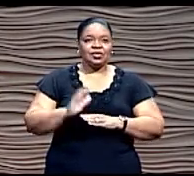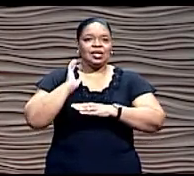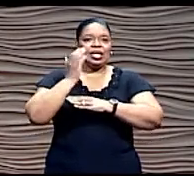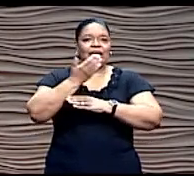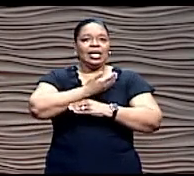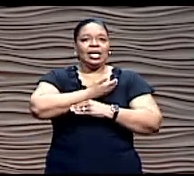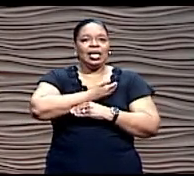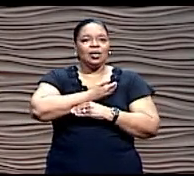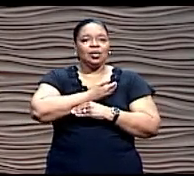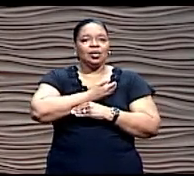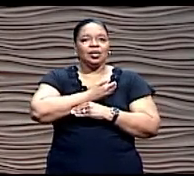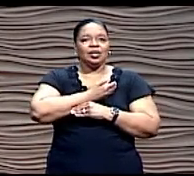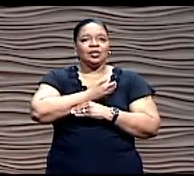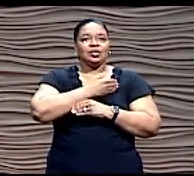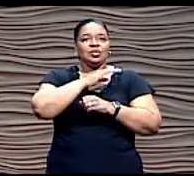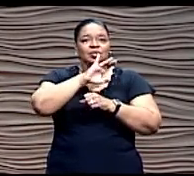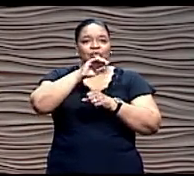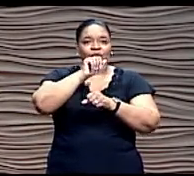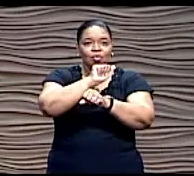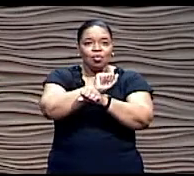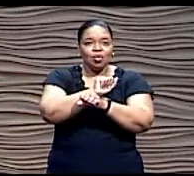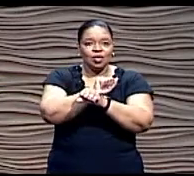our vocation,